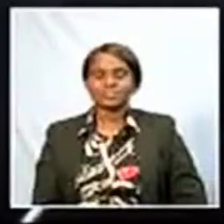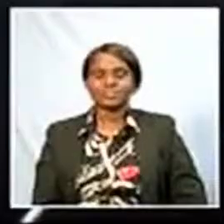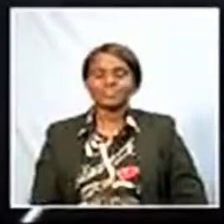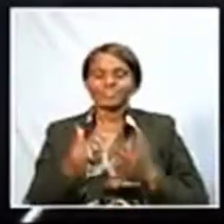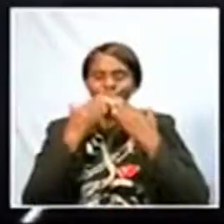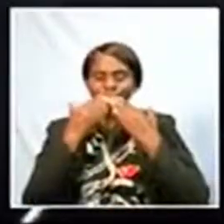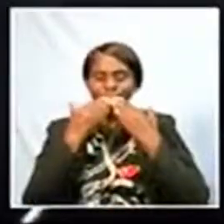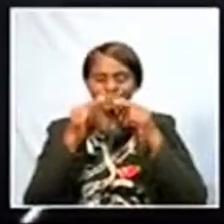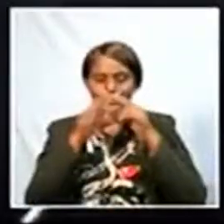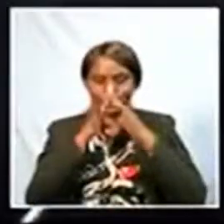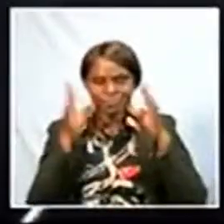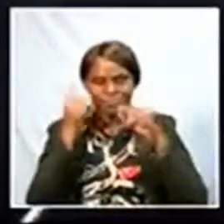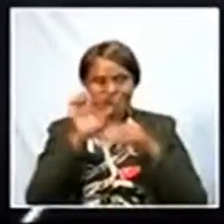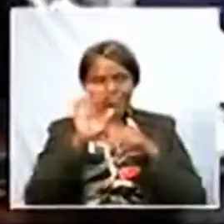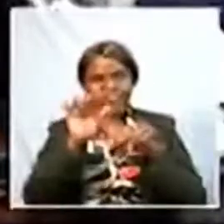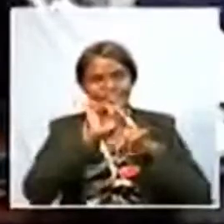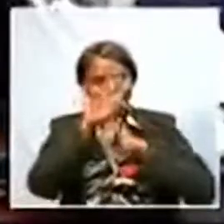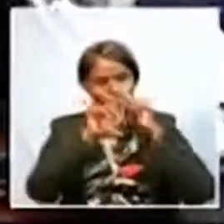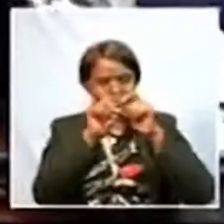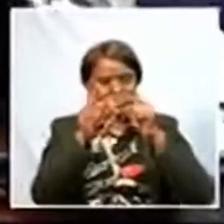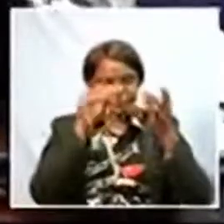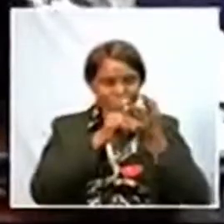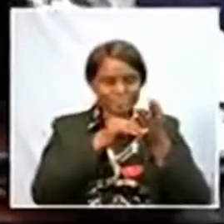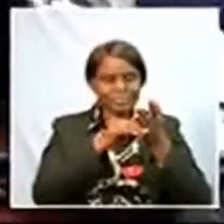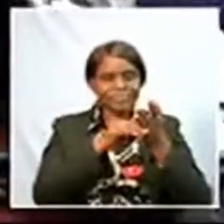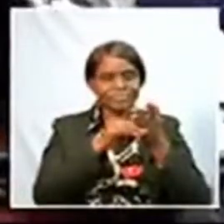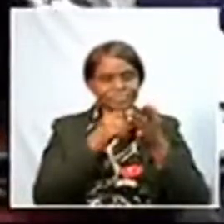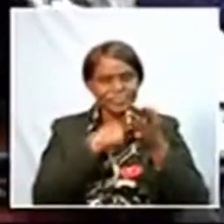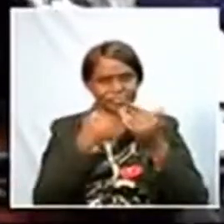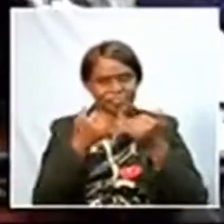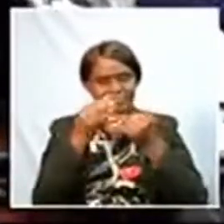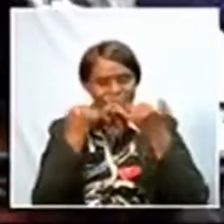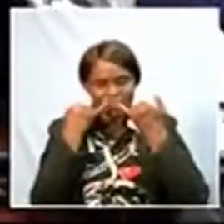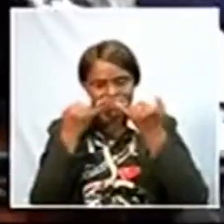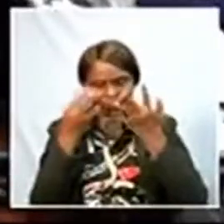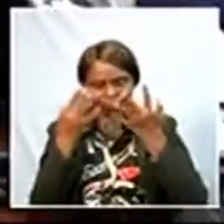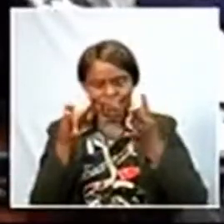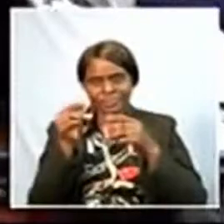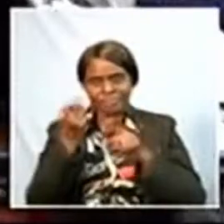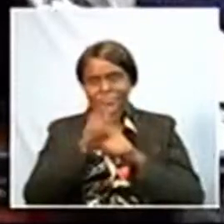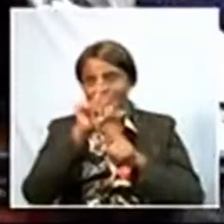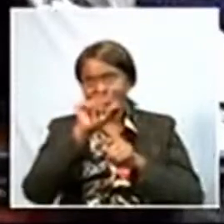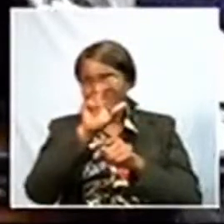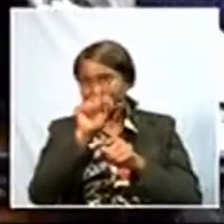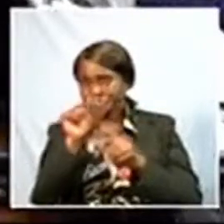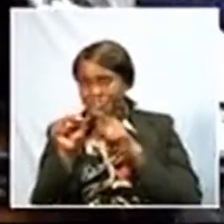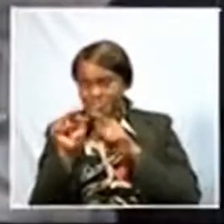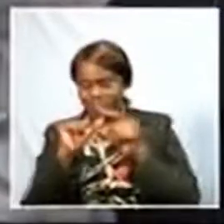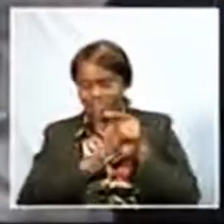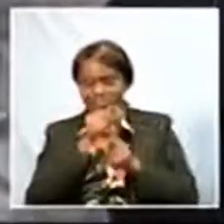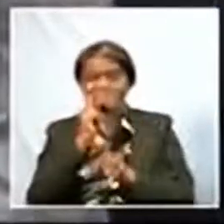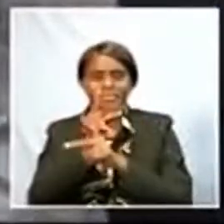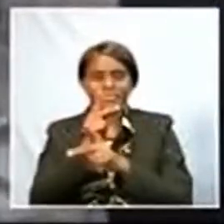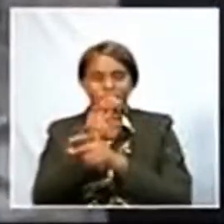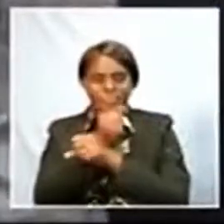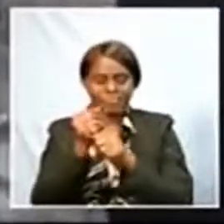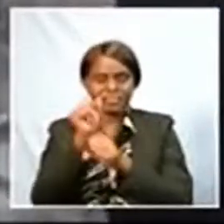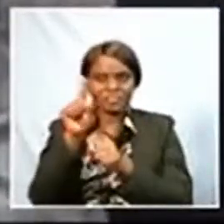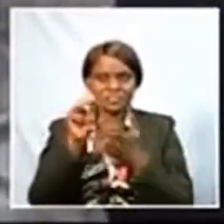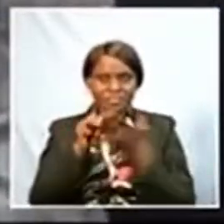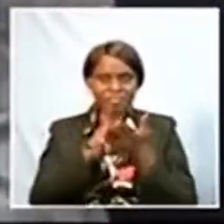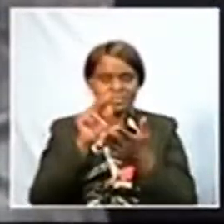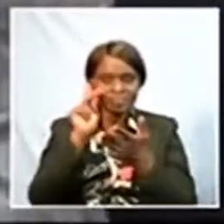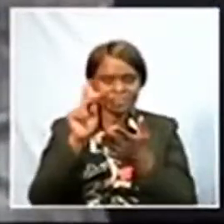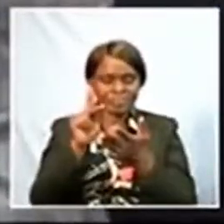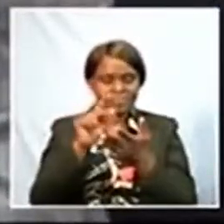Thank you so much for that question again. So I may wish to state that from 2022, we've been securing that 1 million kwacha. So